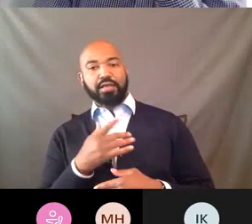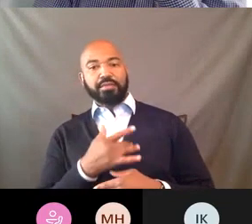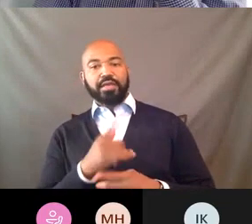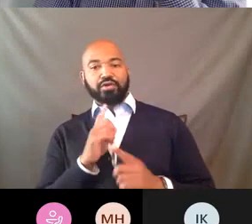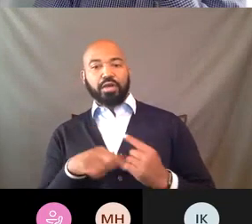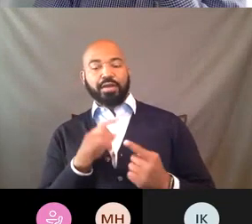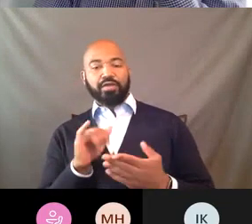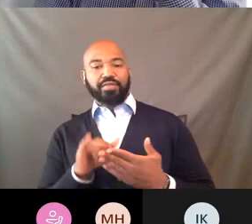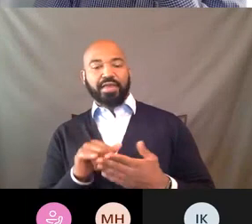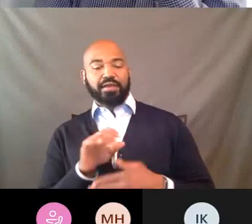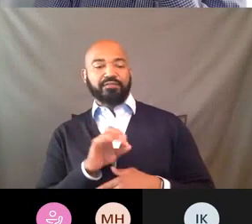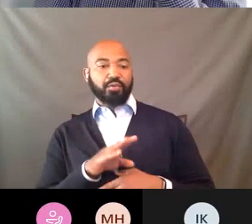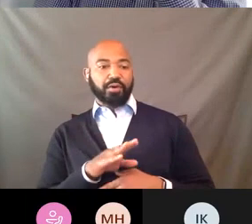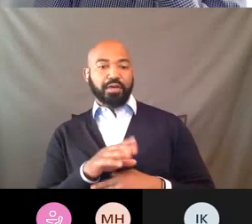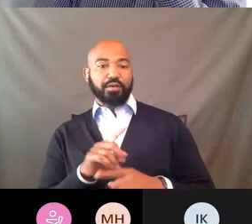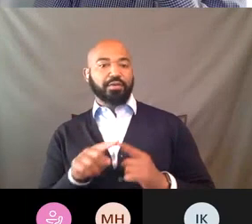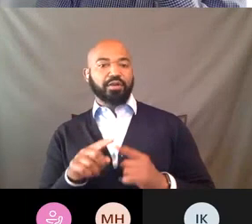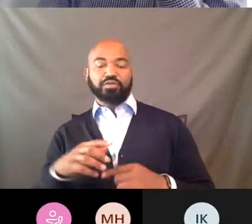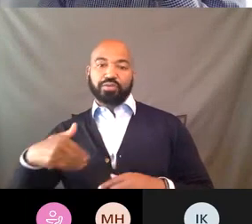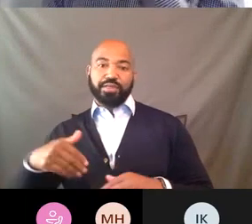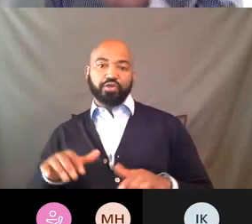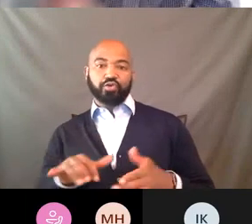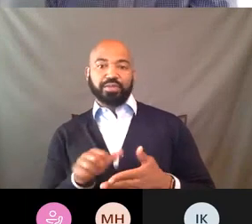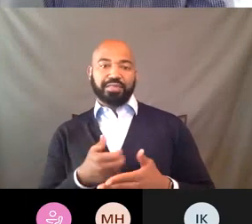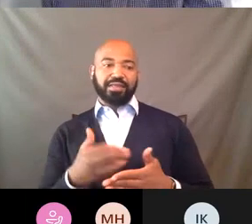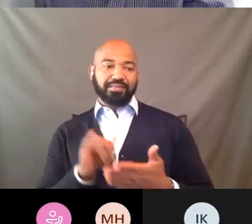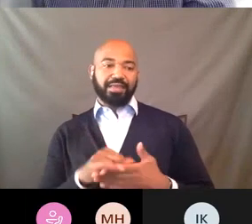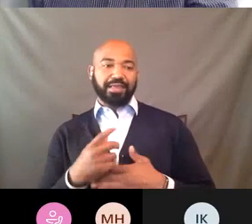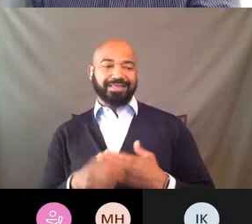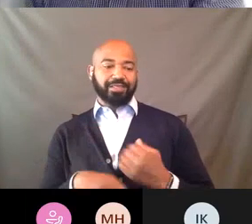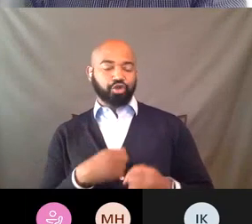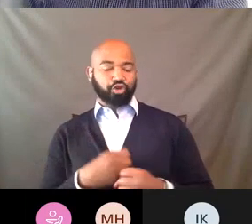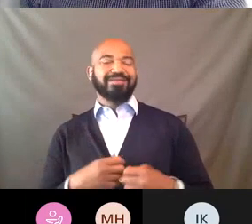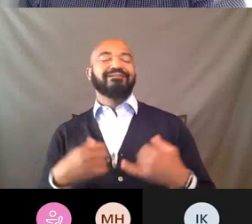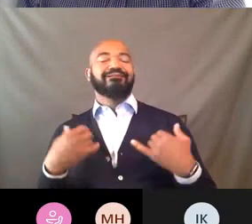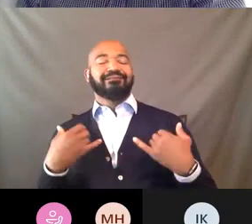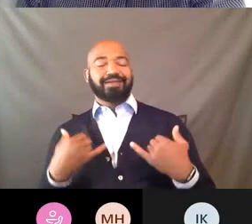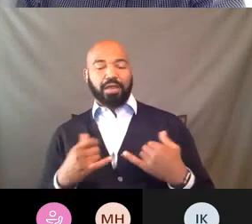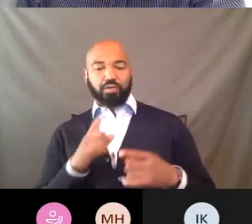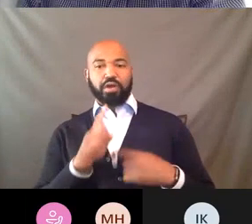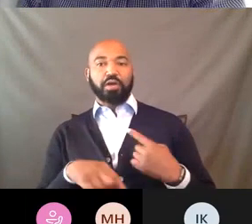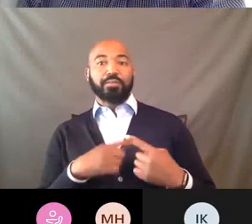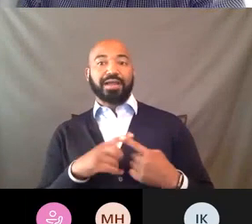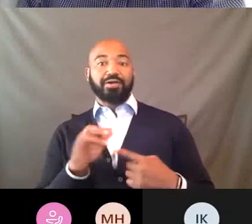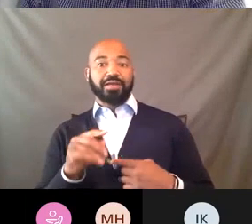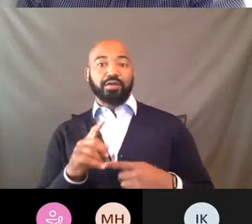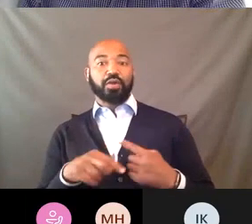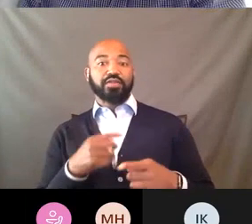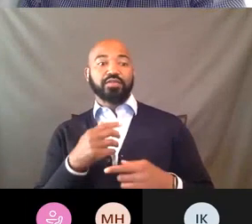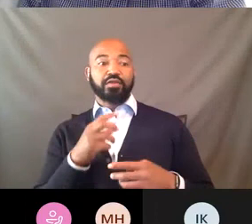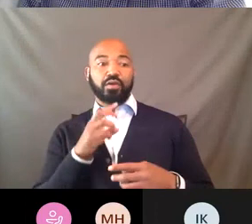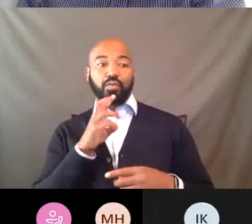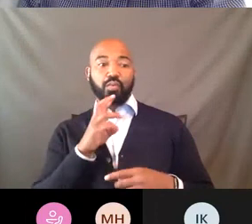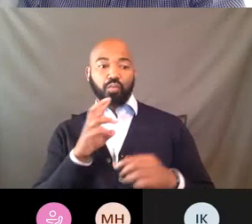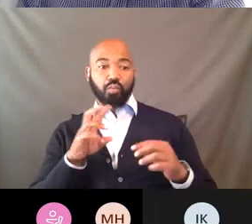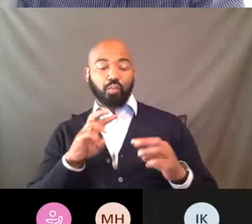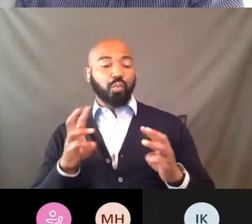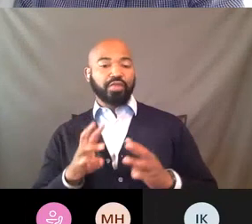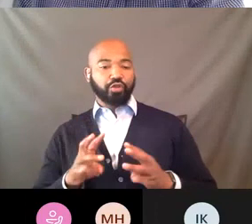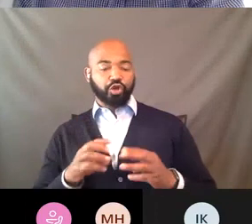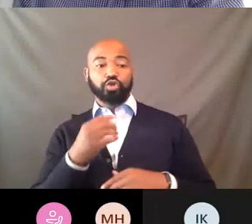when it's too late to do anything that year. So let's talk about it when the weather's warm. So maybe something might